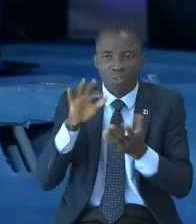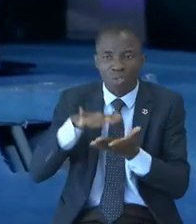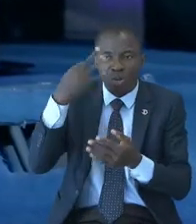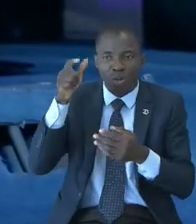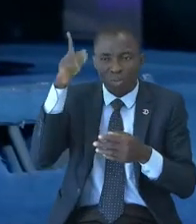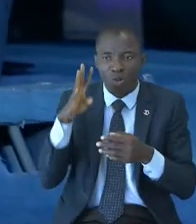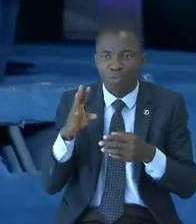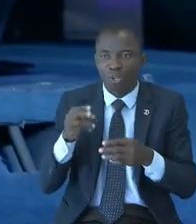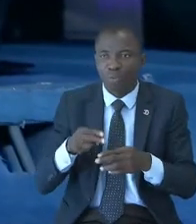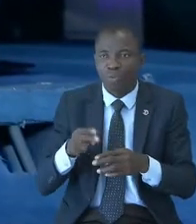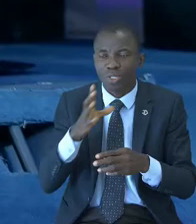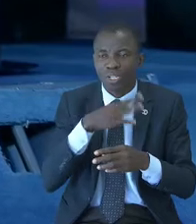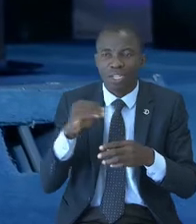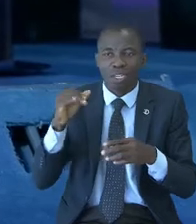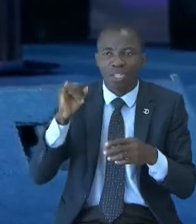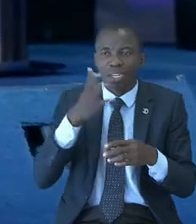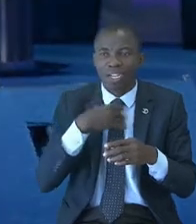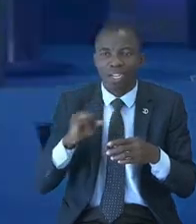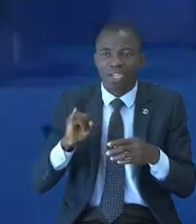of? Can I say, God,